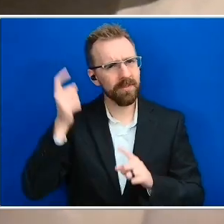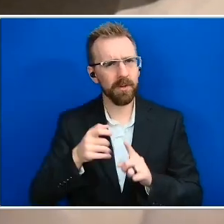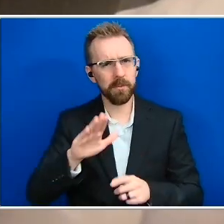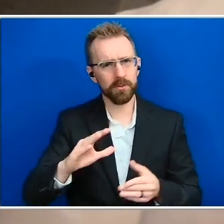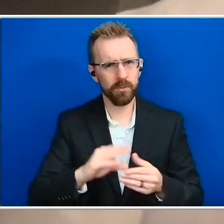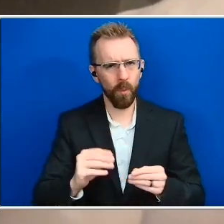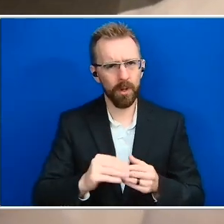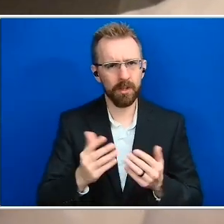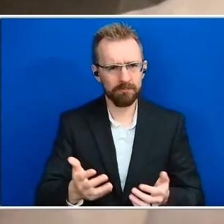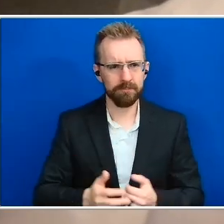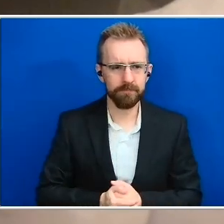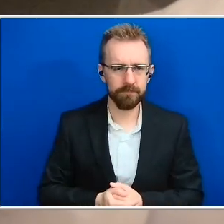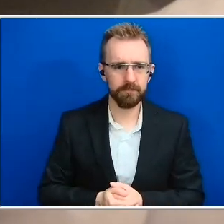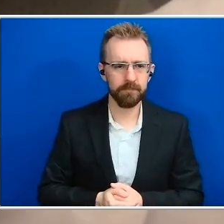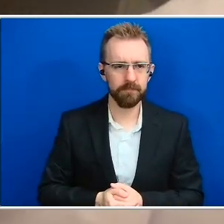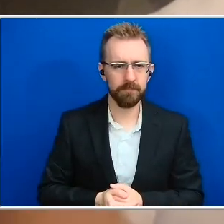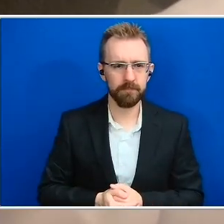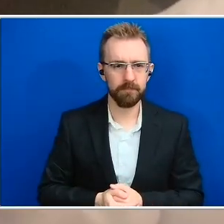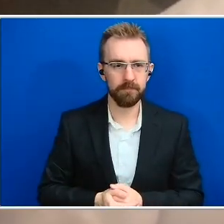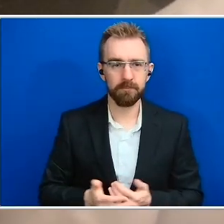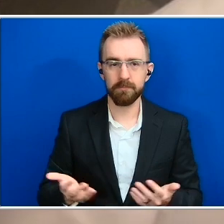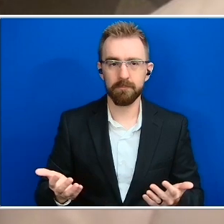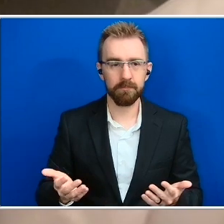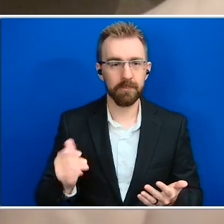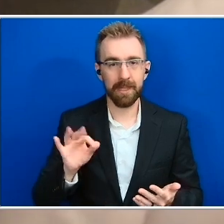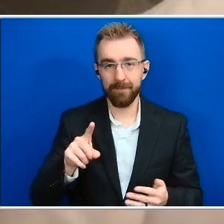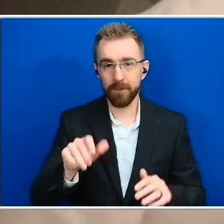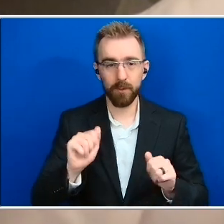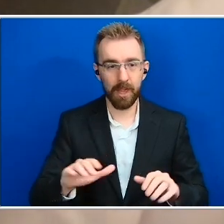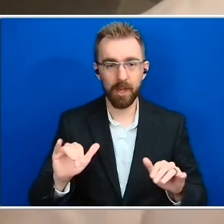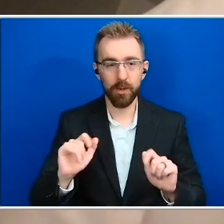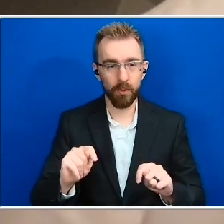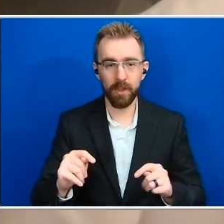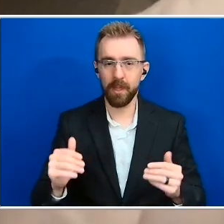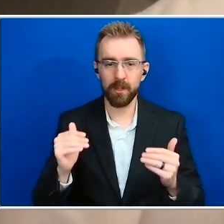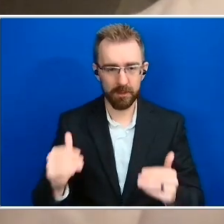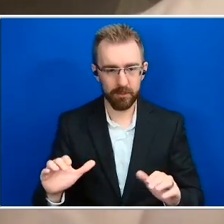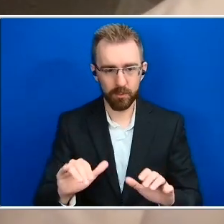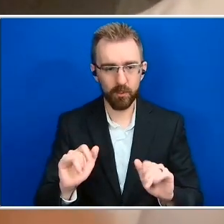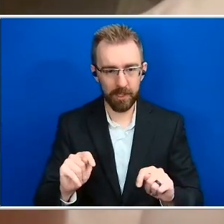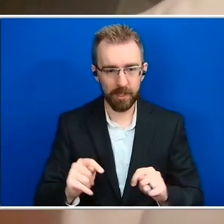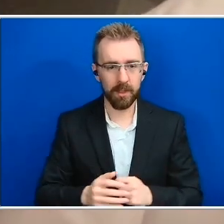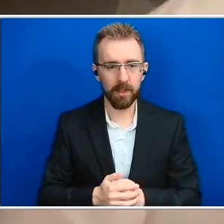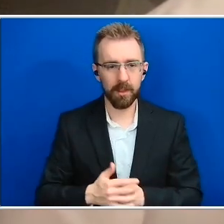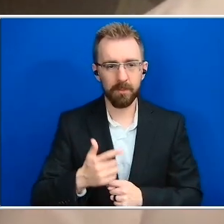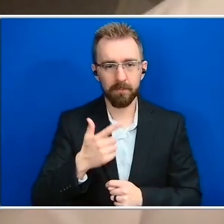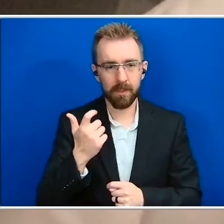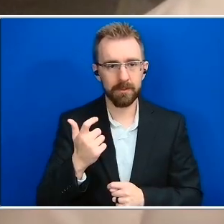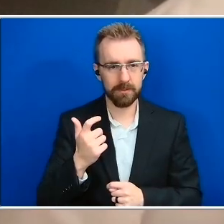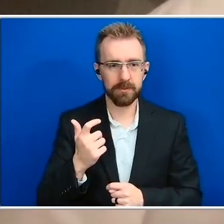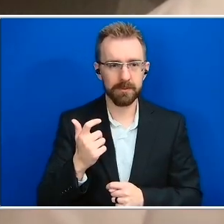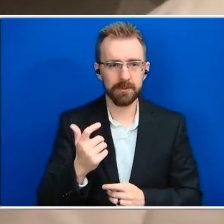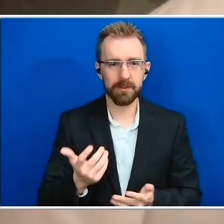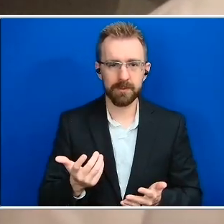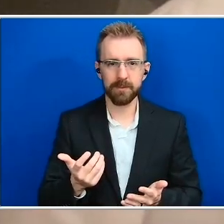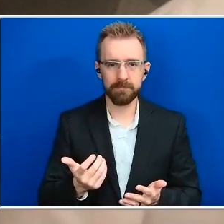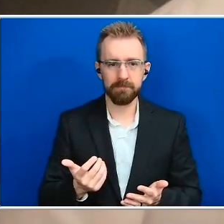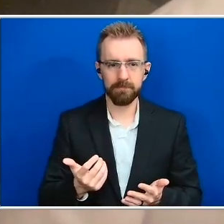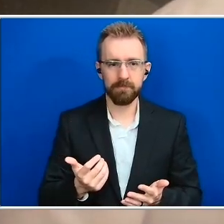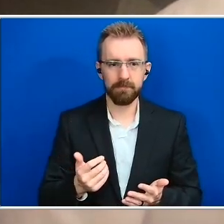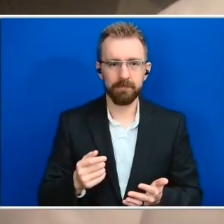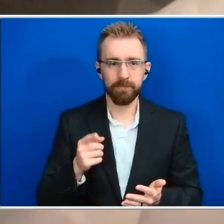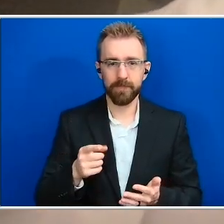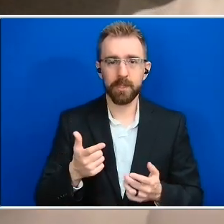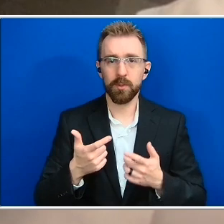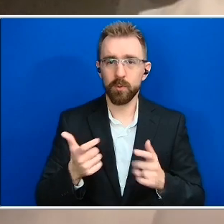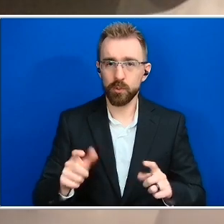I would just say, if you can do it, because it is hugely different than